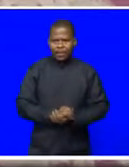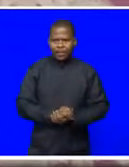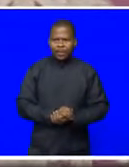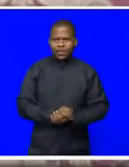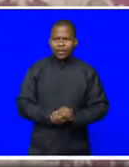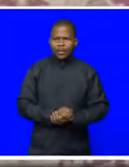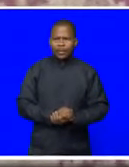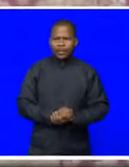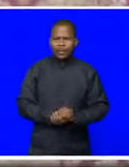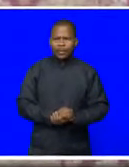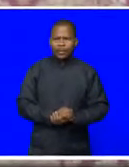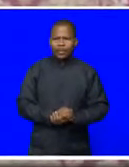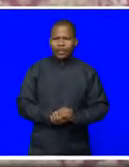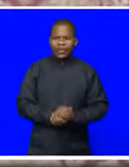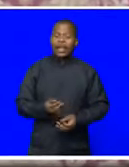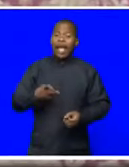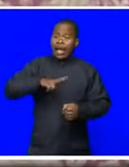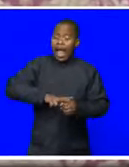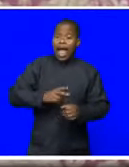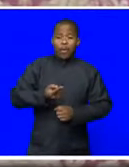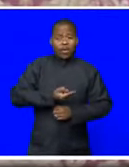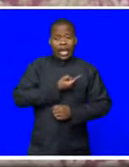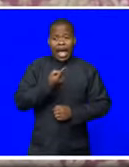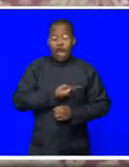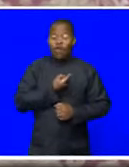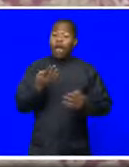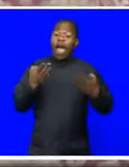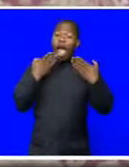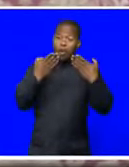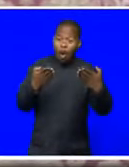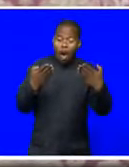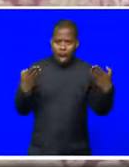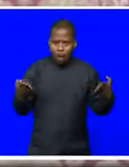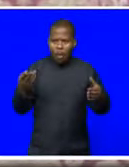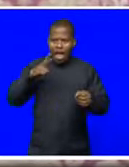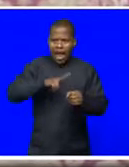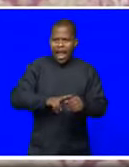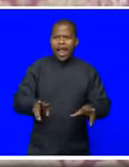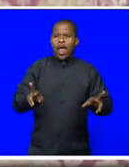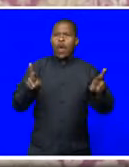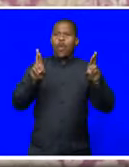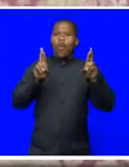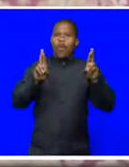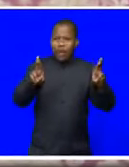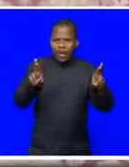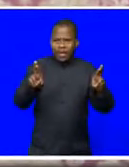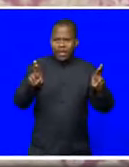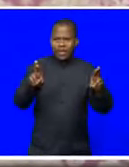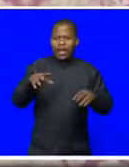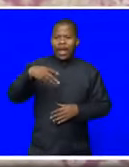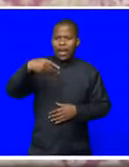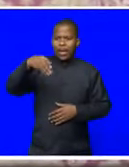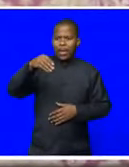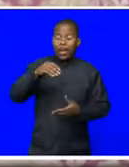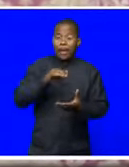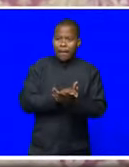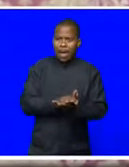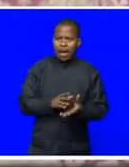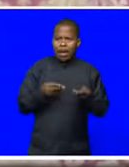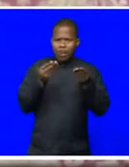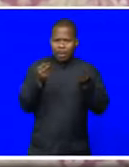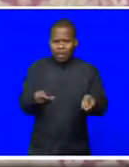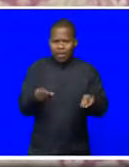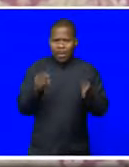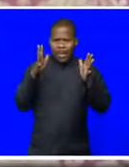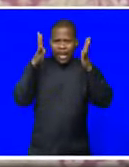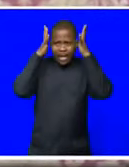really an honor for me, and I wish that my formal accreditation in Eswatini presents